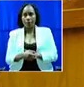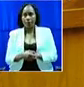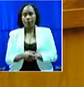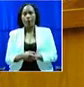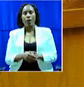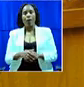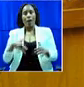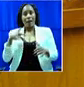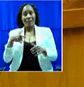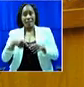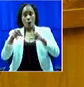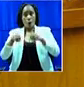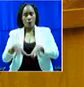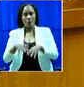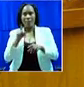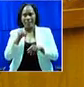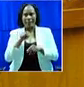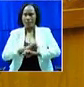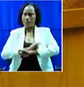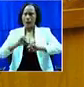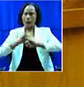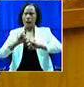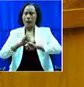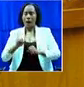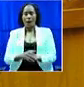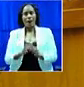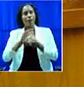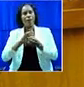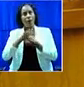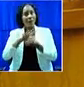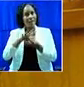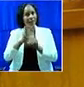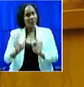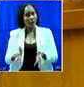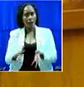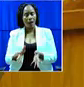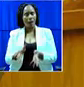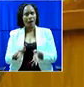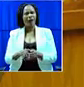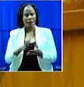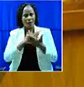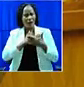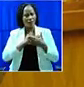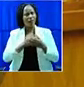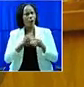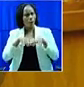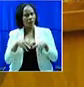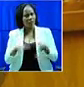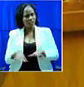not only devastating to the families who have lost their loved ones, but also to our